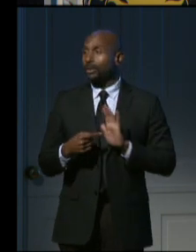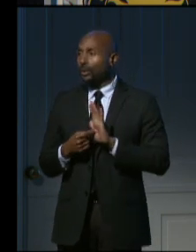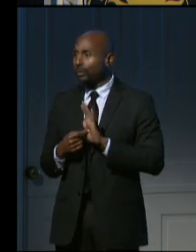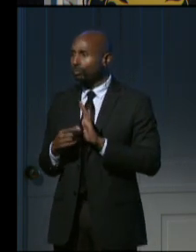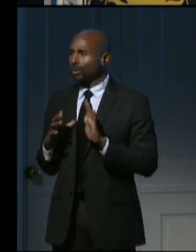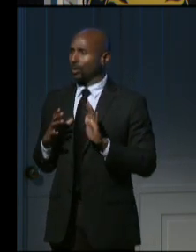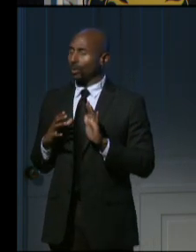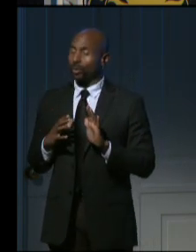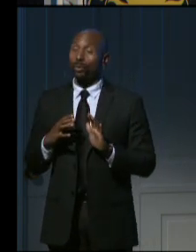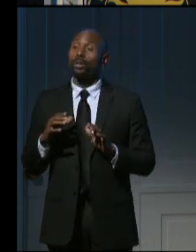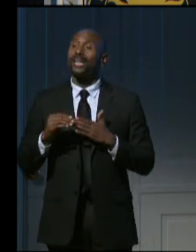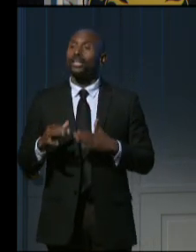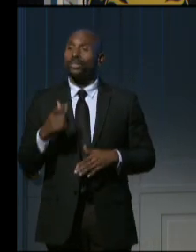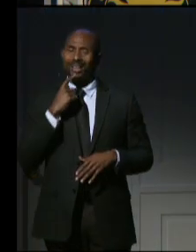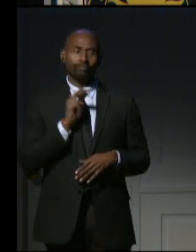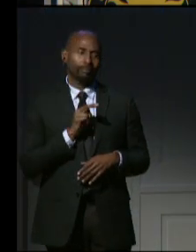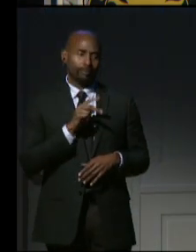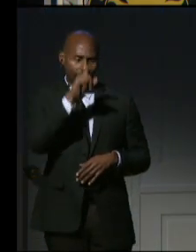and they said, we don't know what that means.